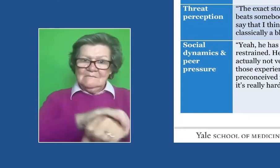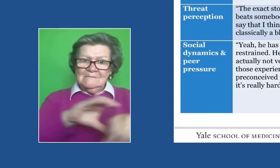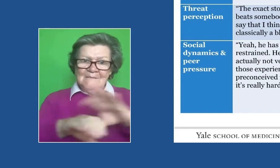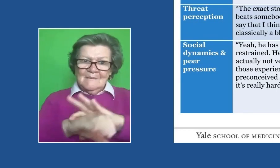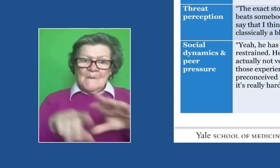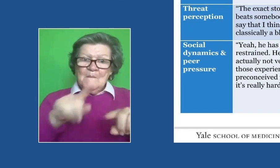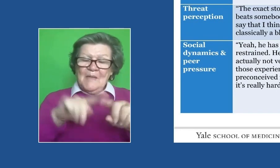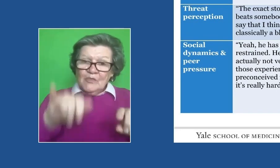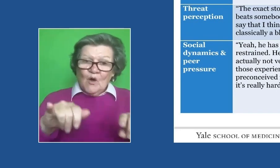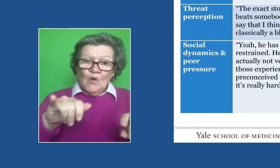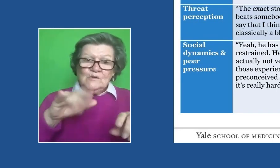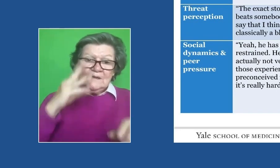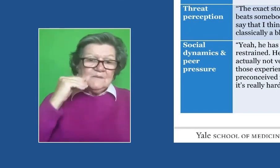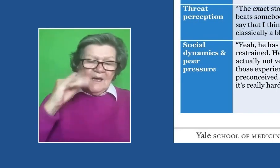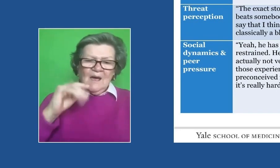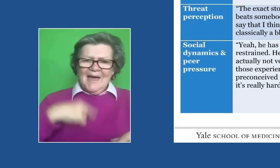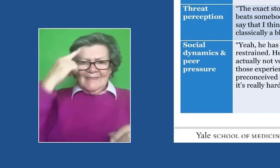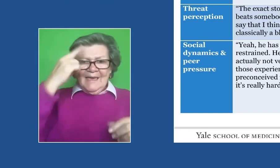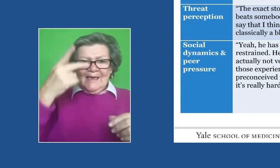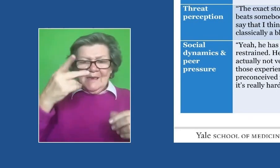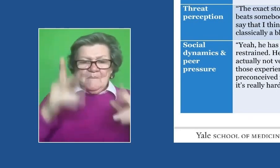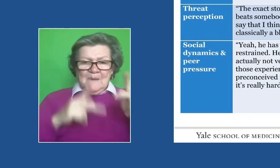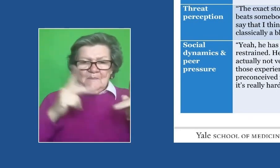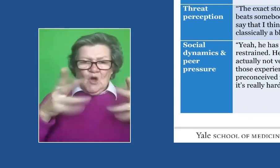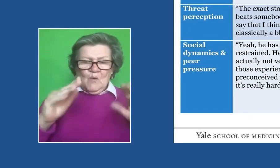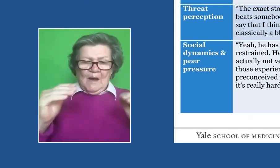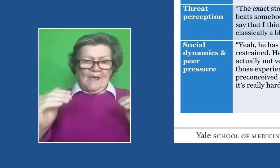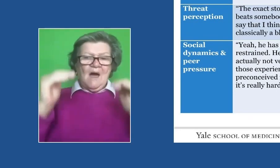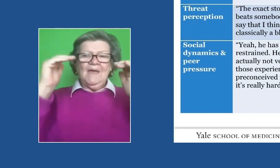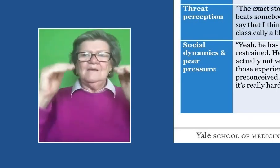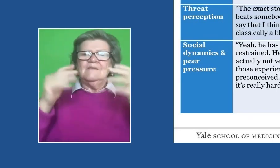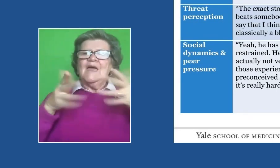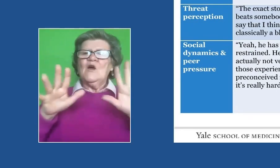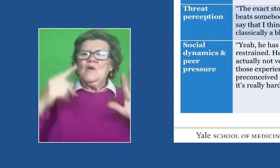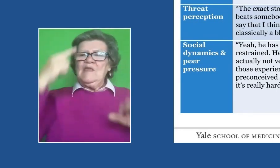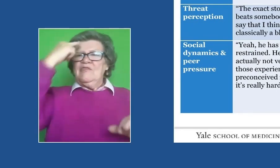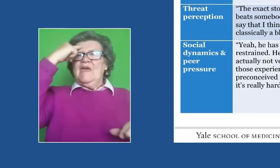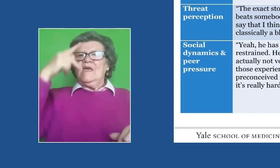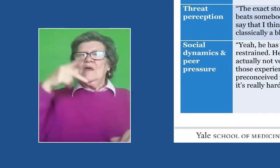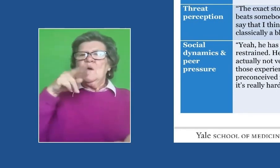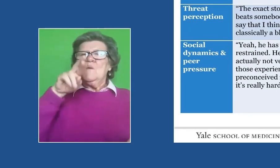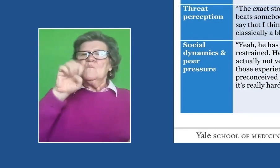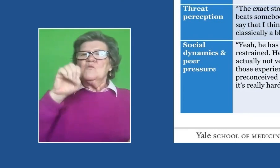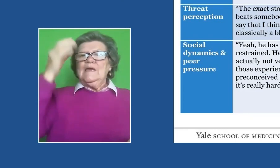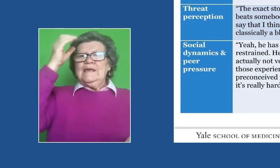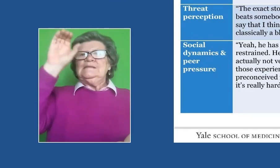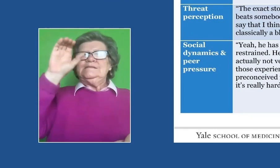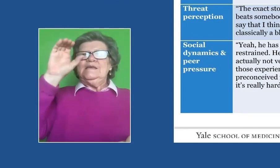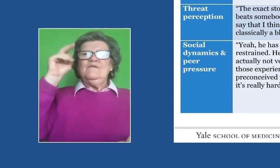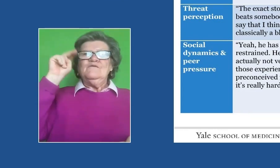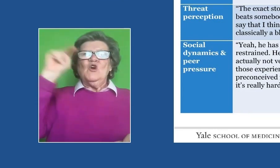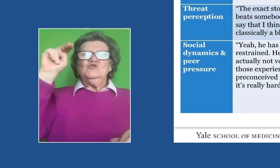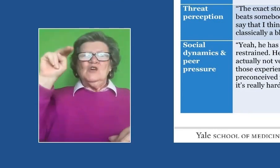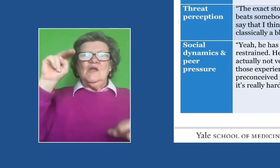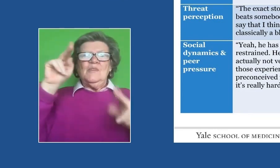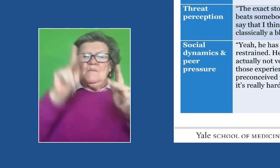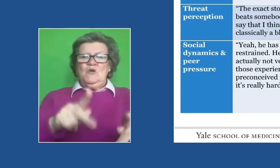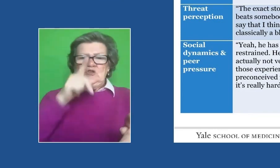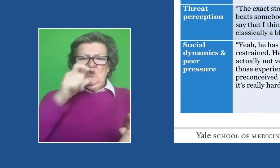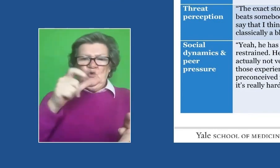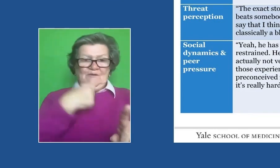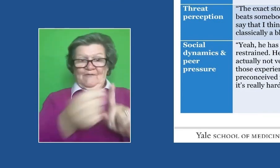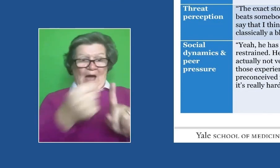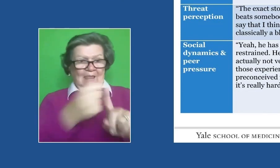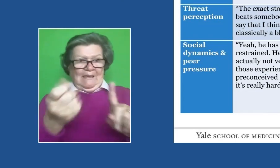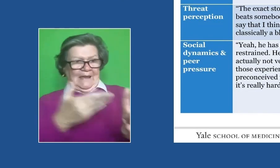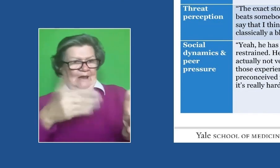experiences where I think people are already heightened, they already have a preconceived notion that the angry person, the upset person, the violent person is here.